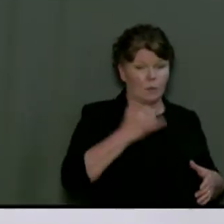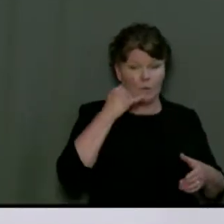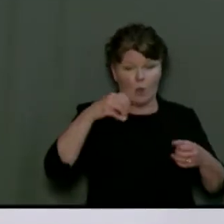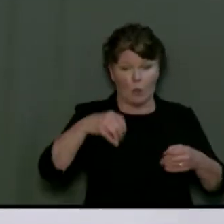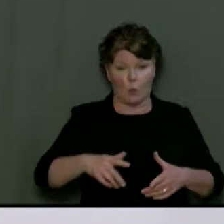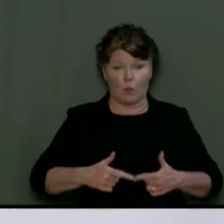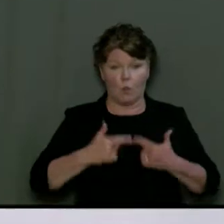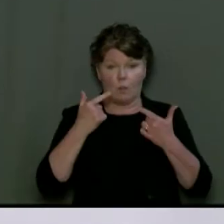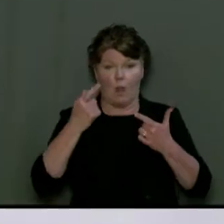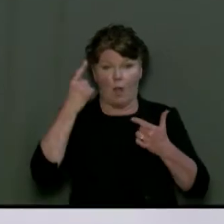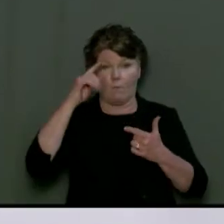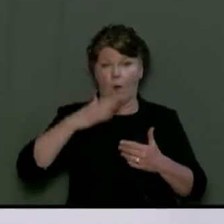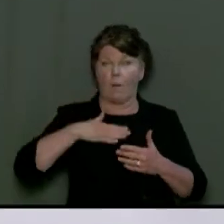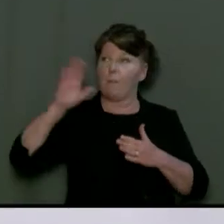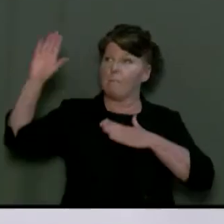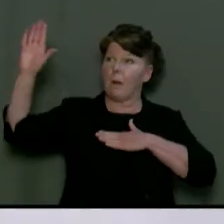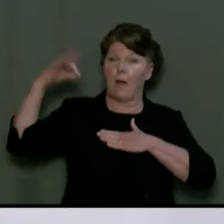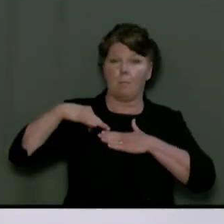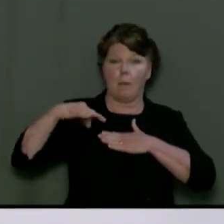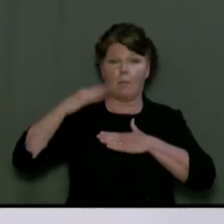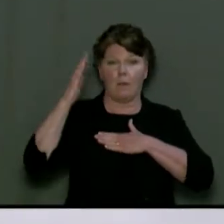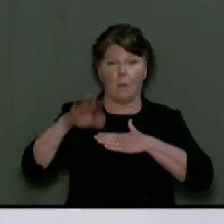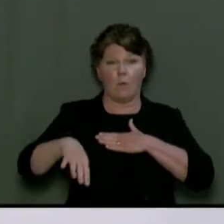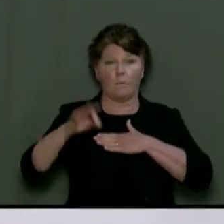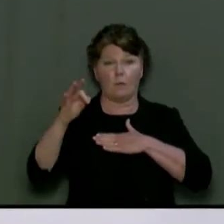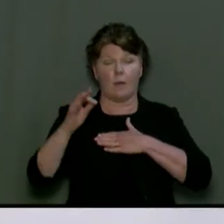life for my sake will find it.